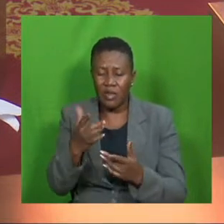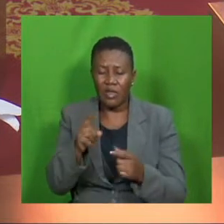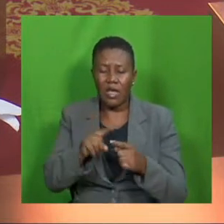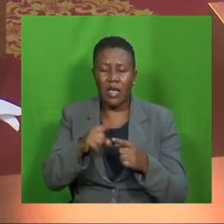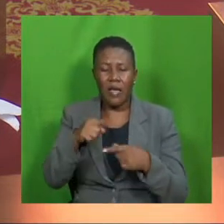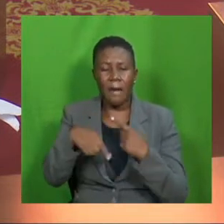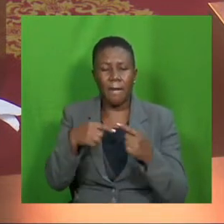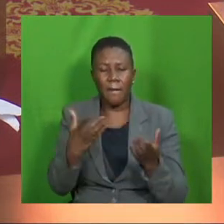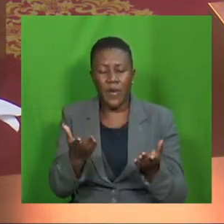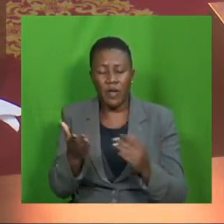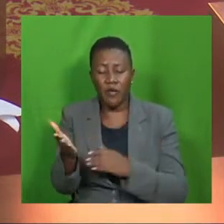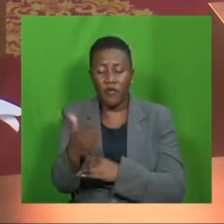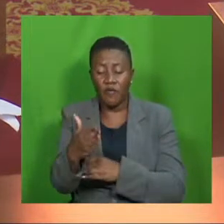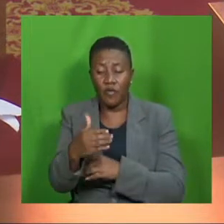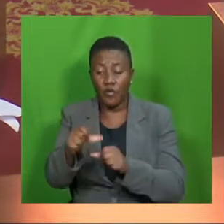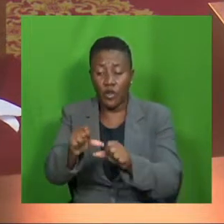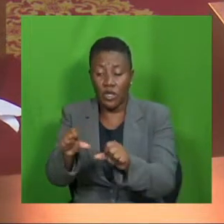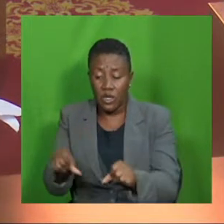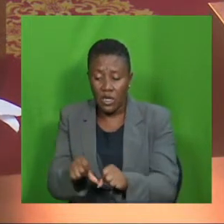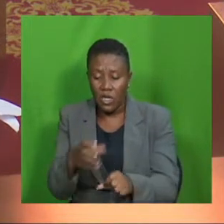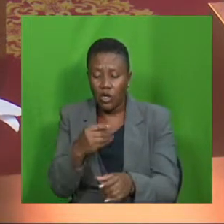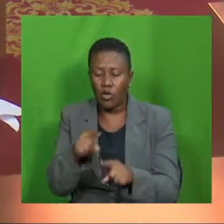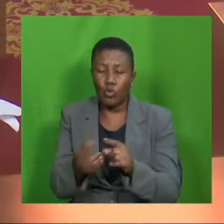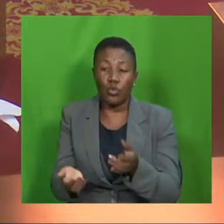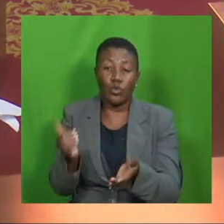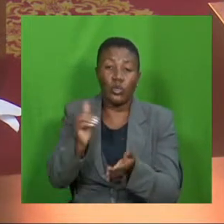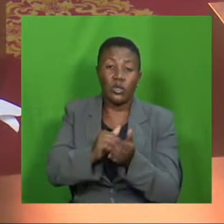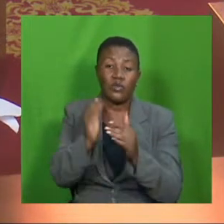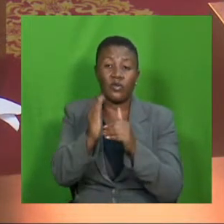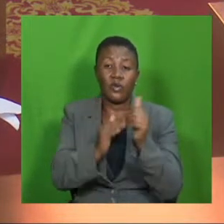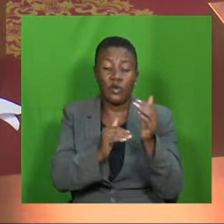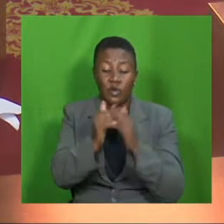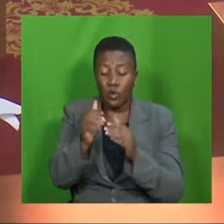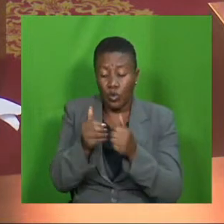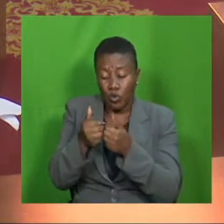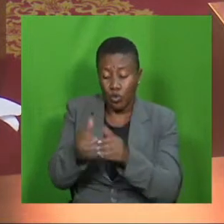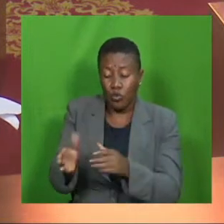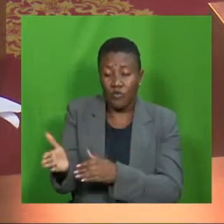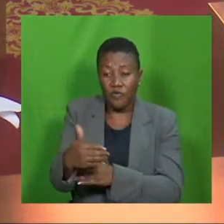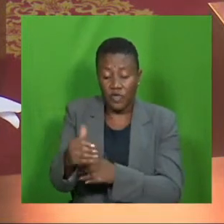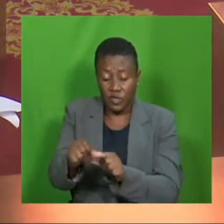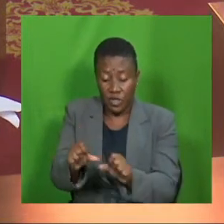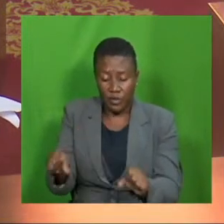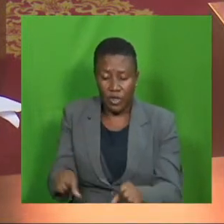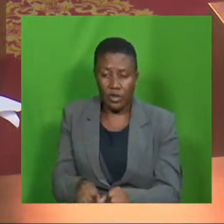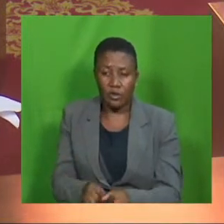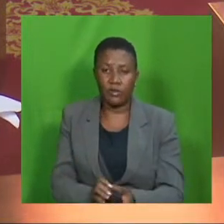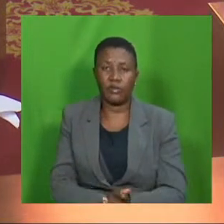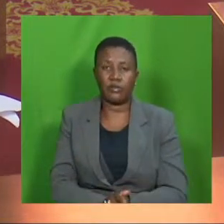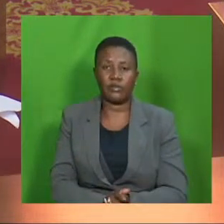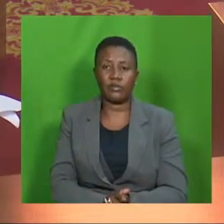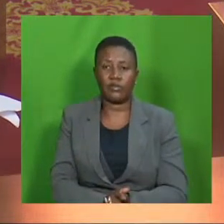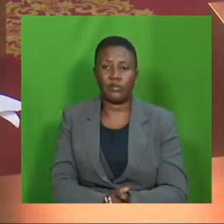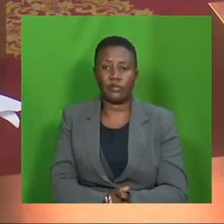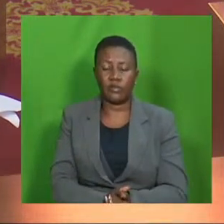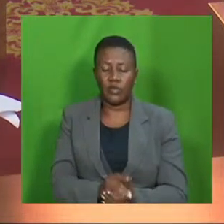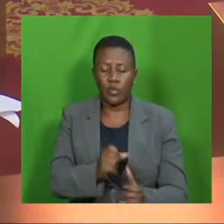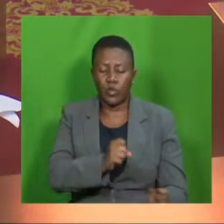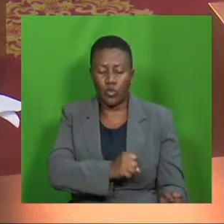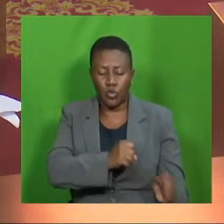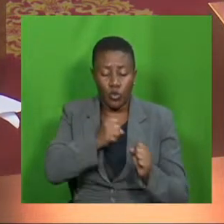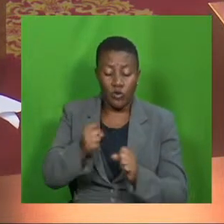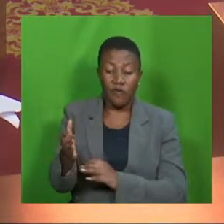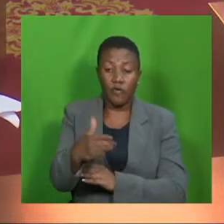overexploited fish stocks and rebuilding the depleted fish stocks. Intensify fisheries law